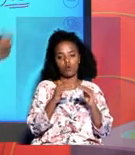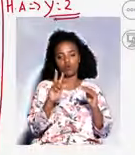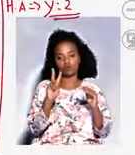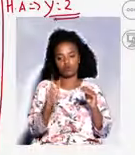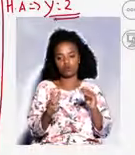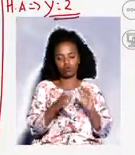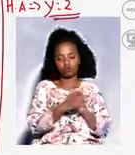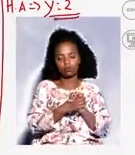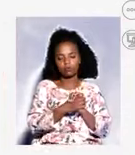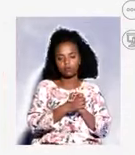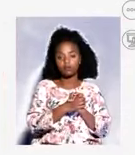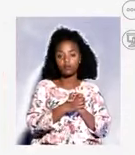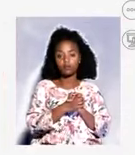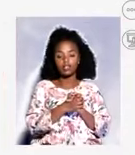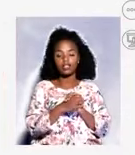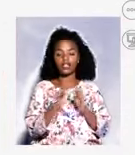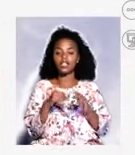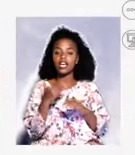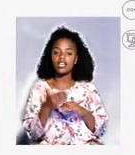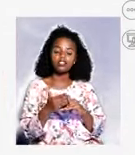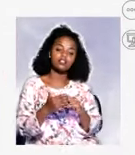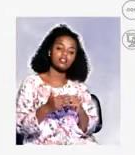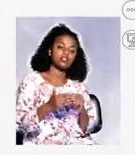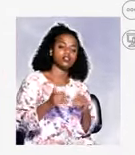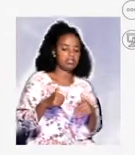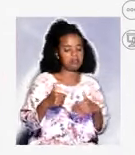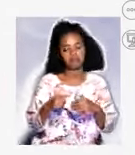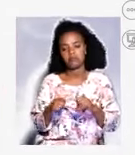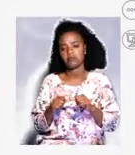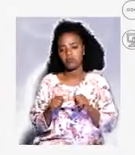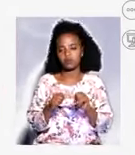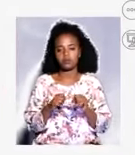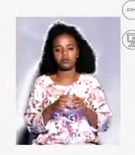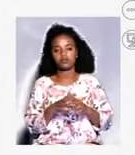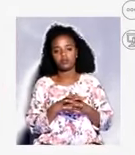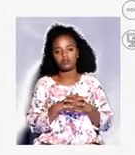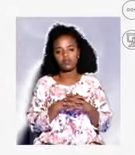is it. Now, next, let's proceed.